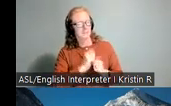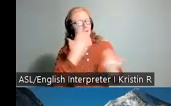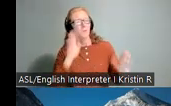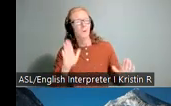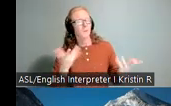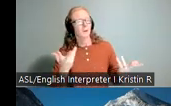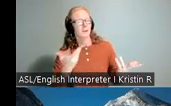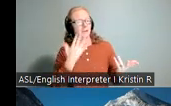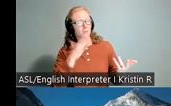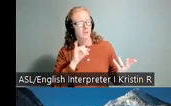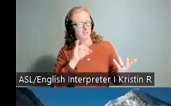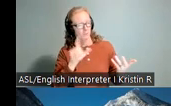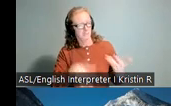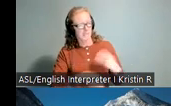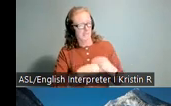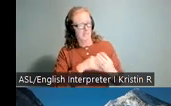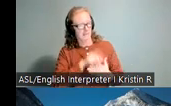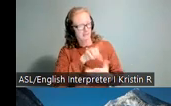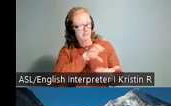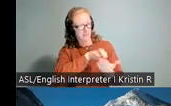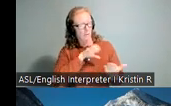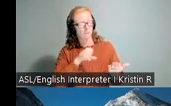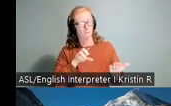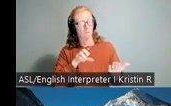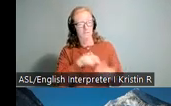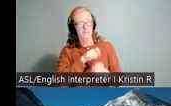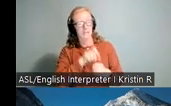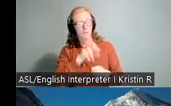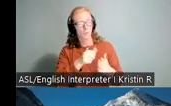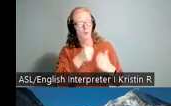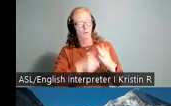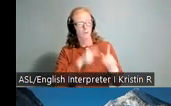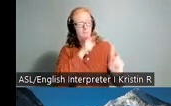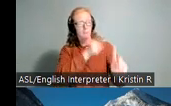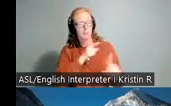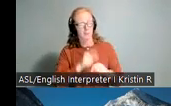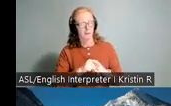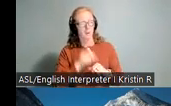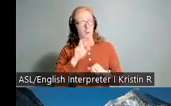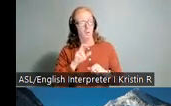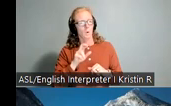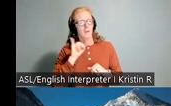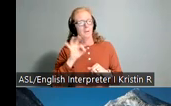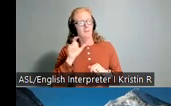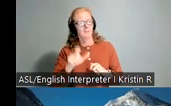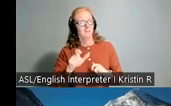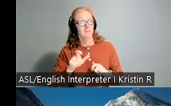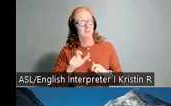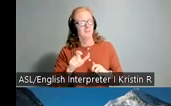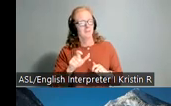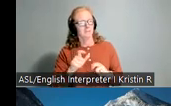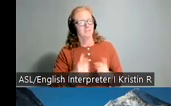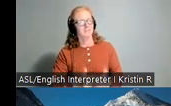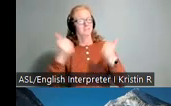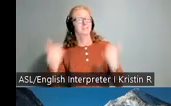I don't know if that needs to be in this paragraph exactly or under this bullet exactly, or if that needs to be in a